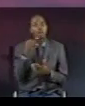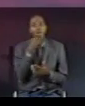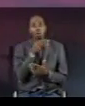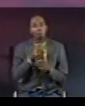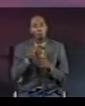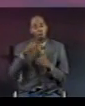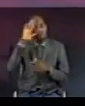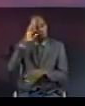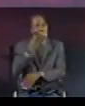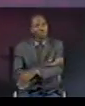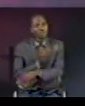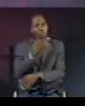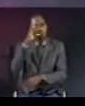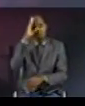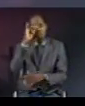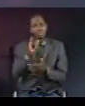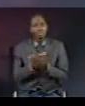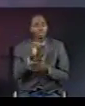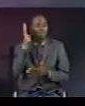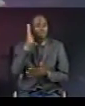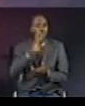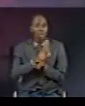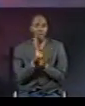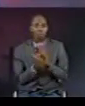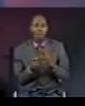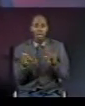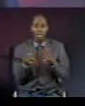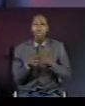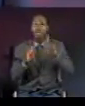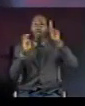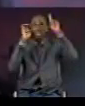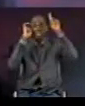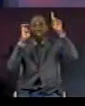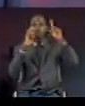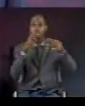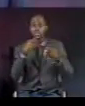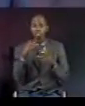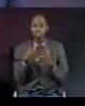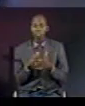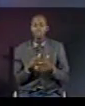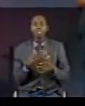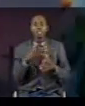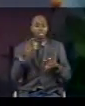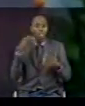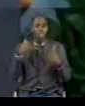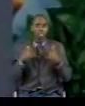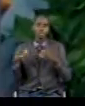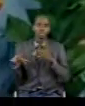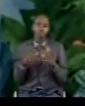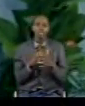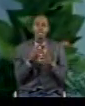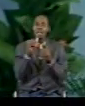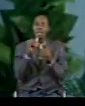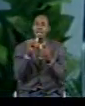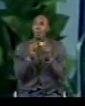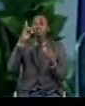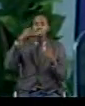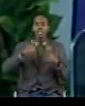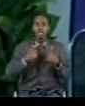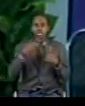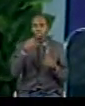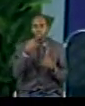he should repent. As he said, as he not do it, everything he has said concerning